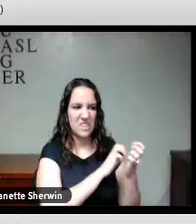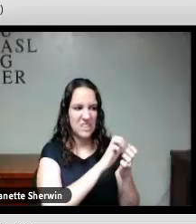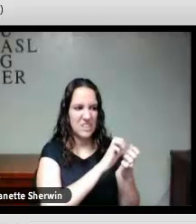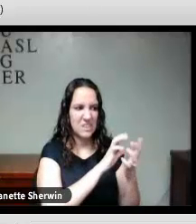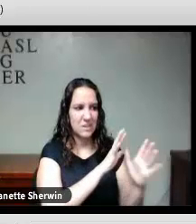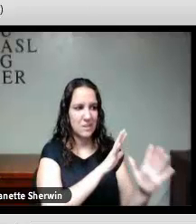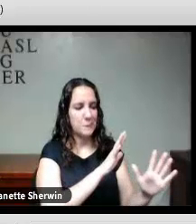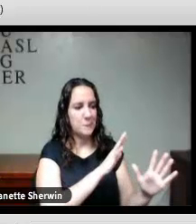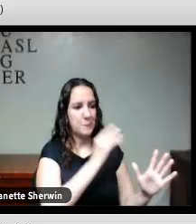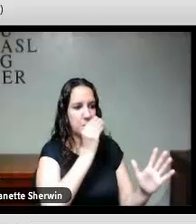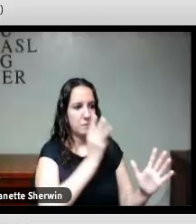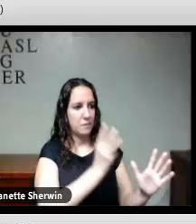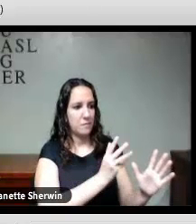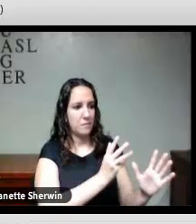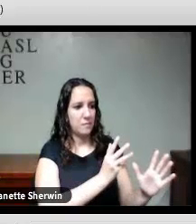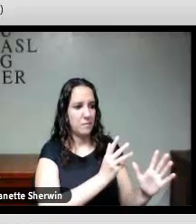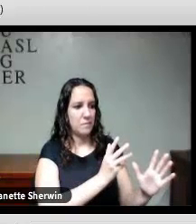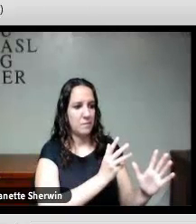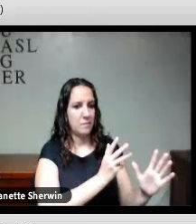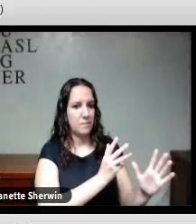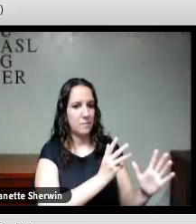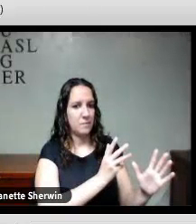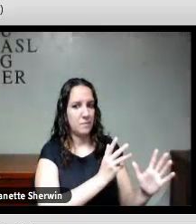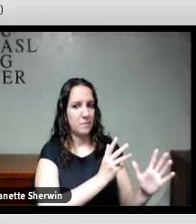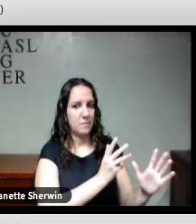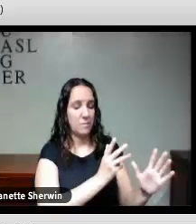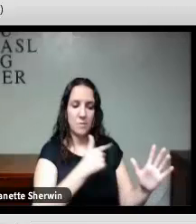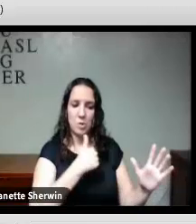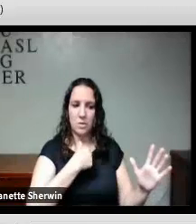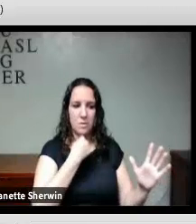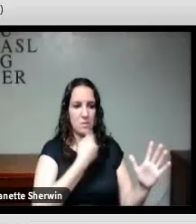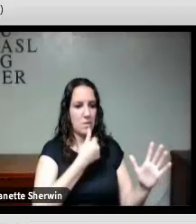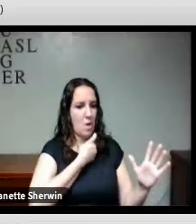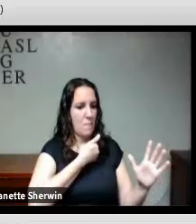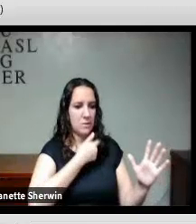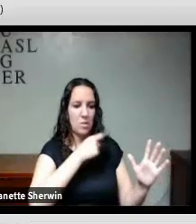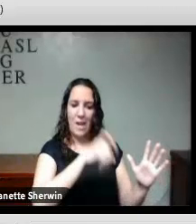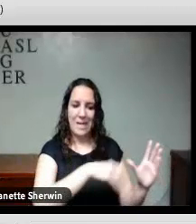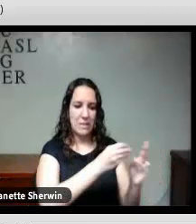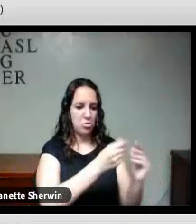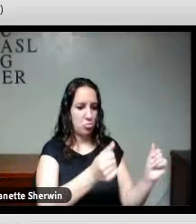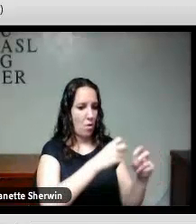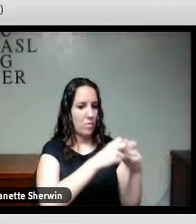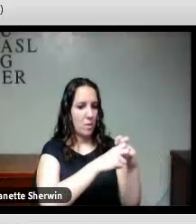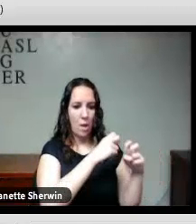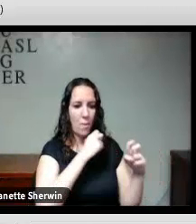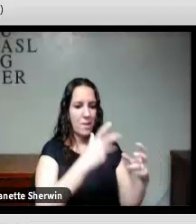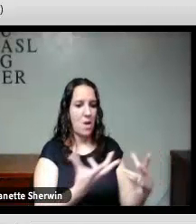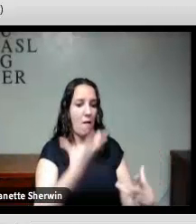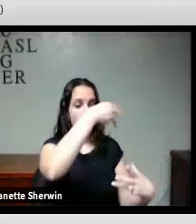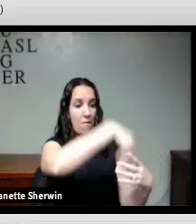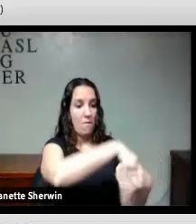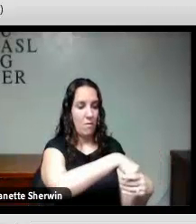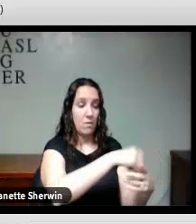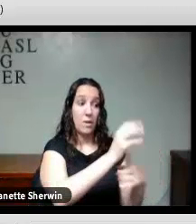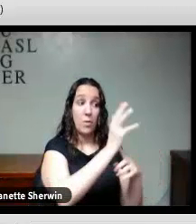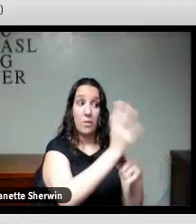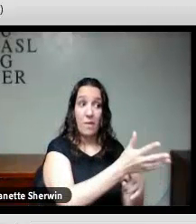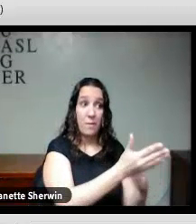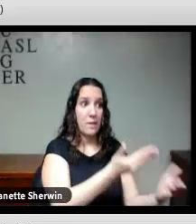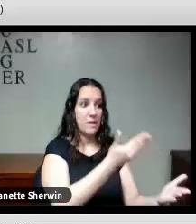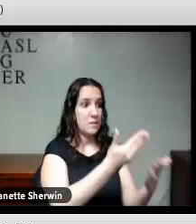know what, I'm not going to get personally engaged in this. I'm going to try to help solve this person's problem. Now, 5 minutes from now, you may be